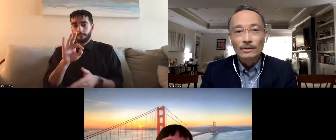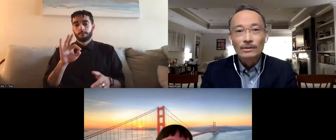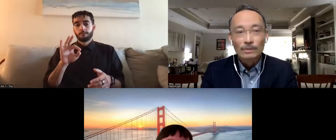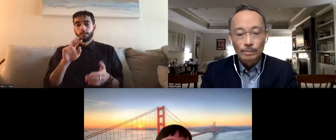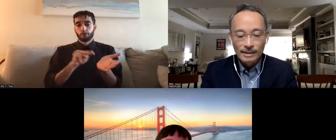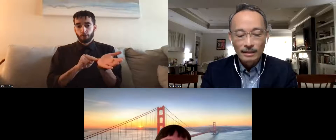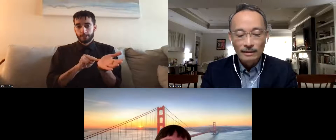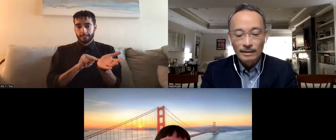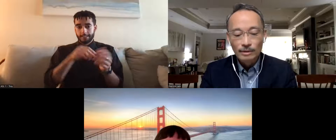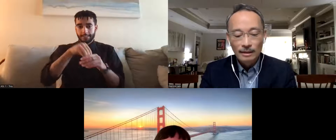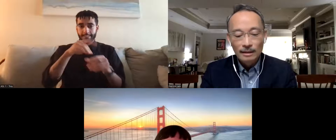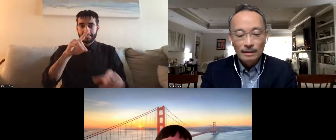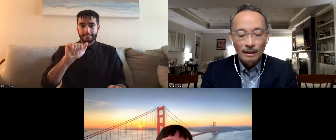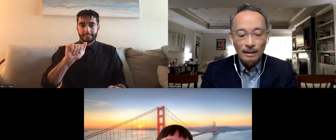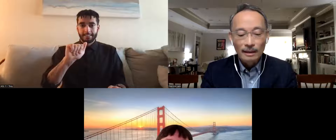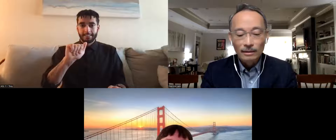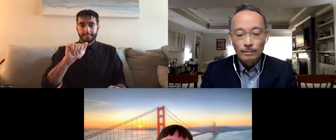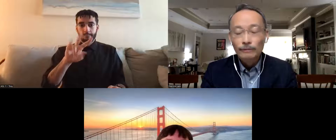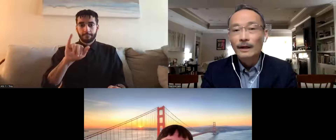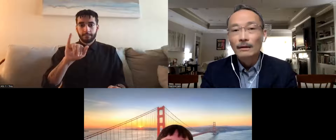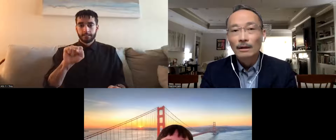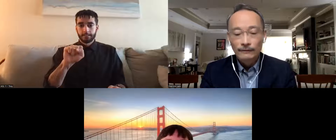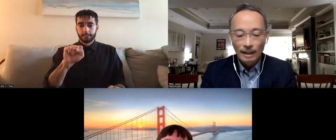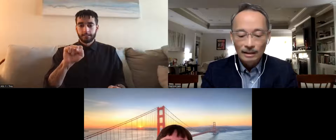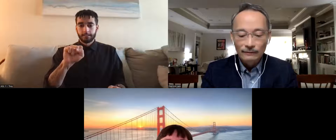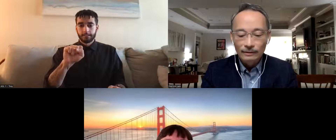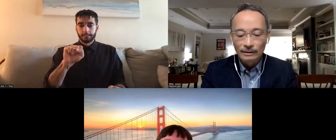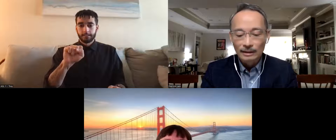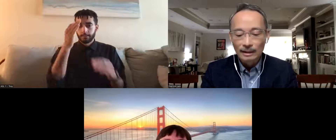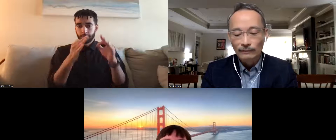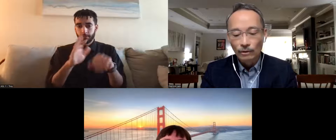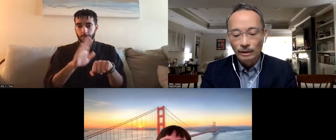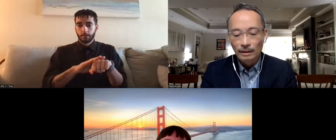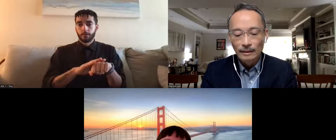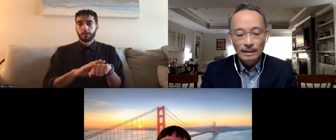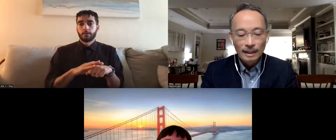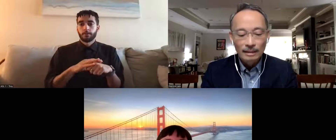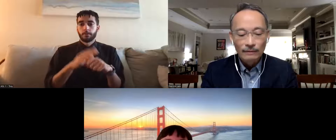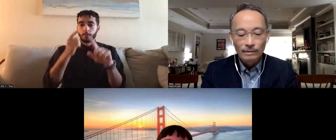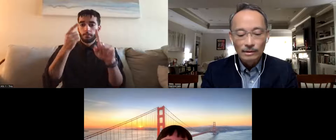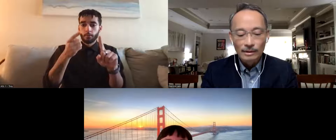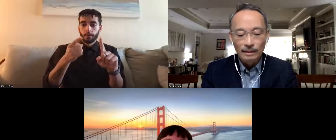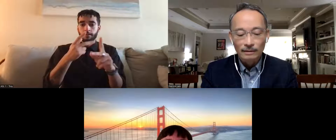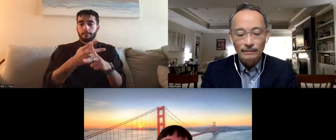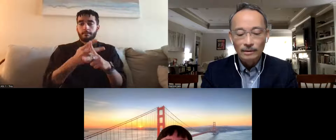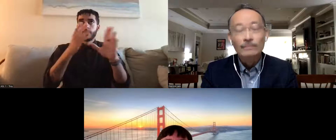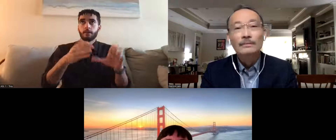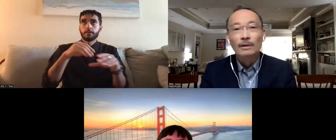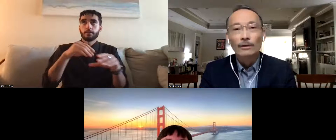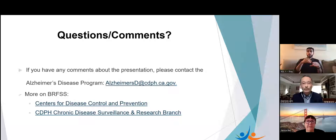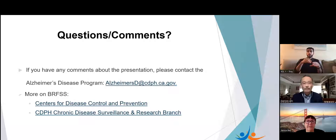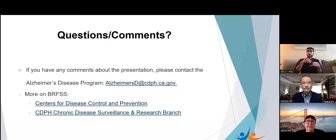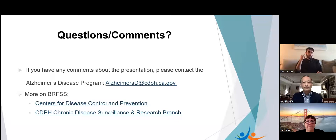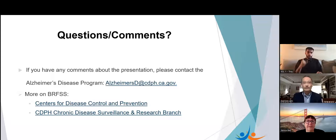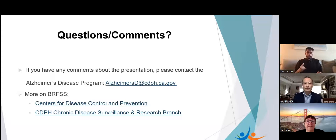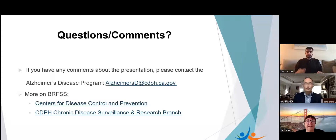she's going to present on the subject entitled Profile of Caregivers in California Caregiver Resource Center. So